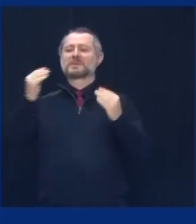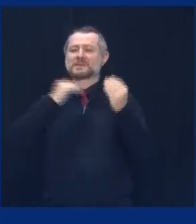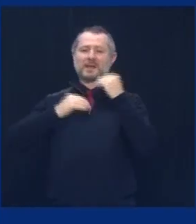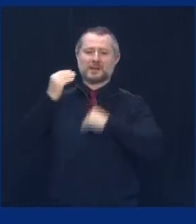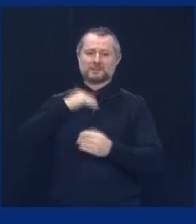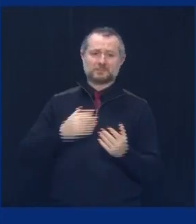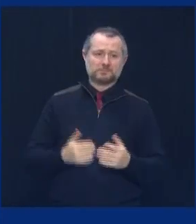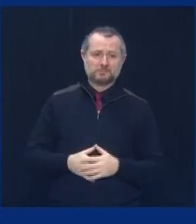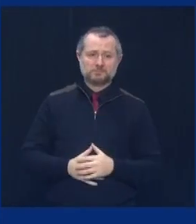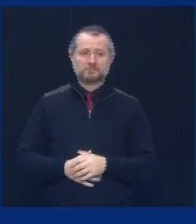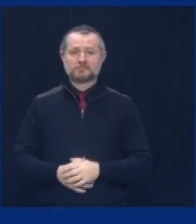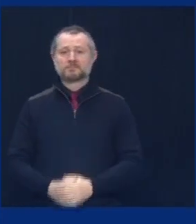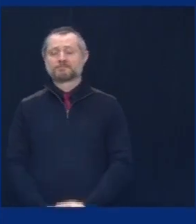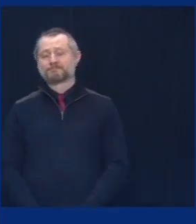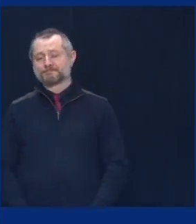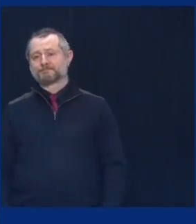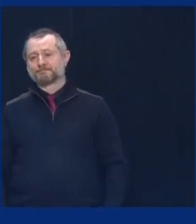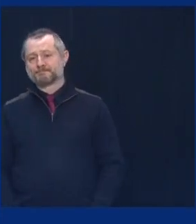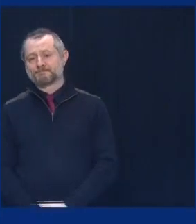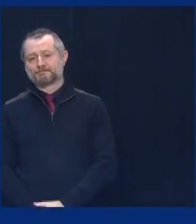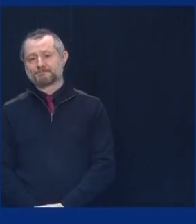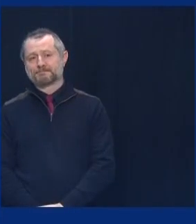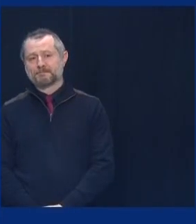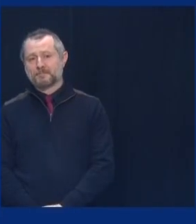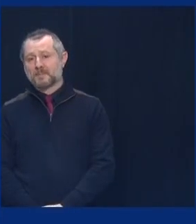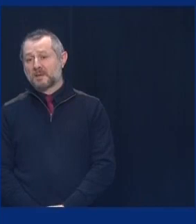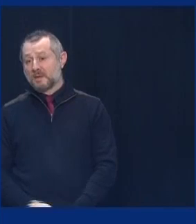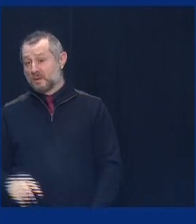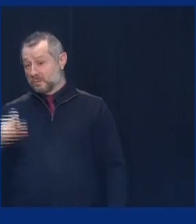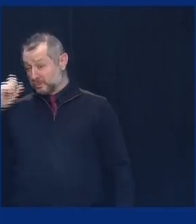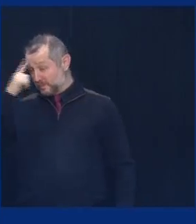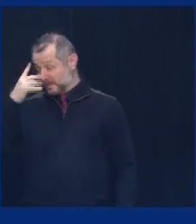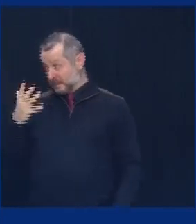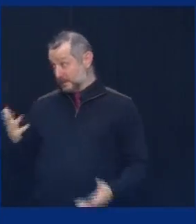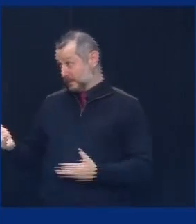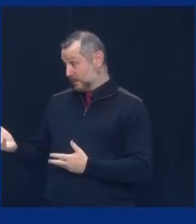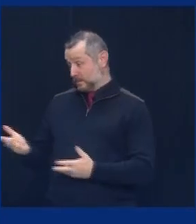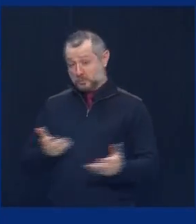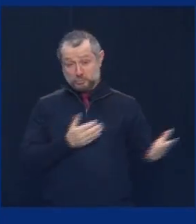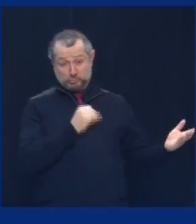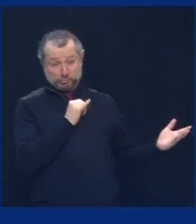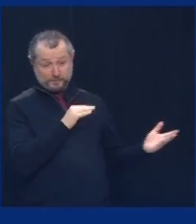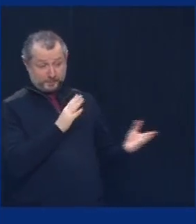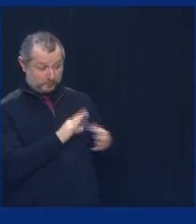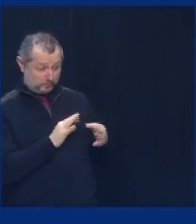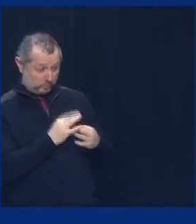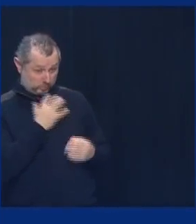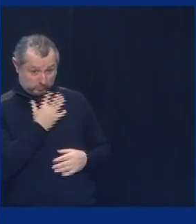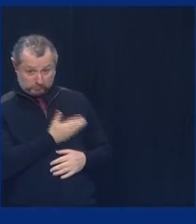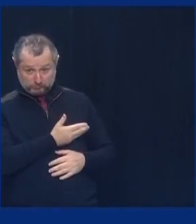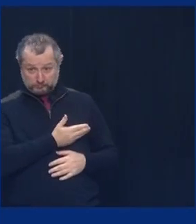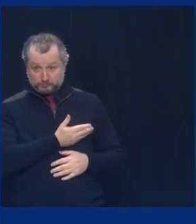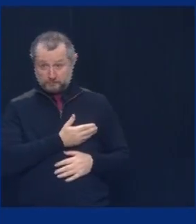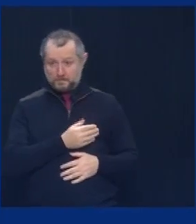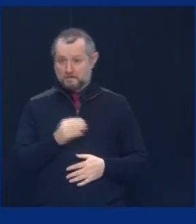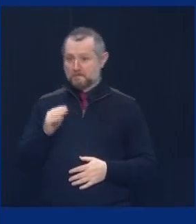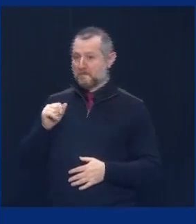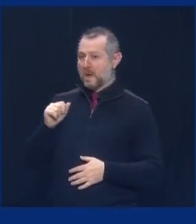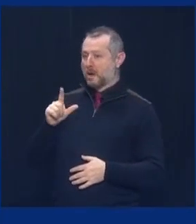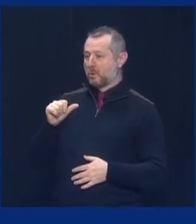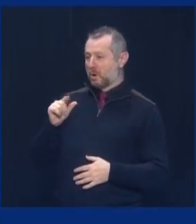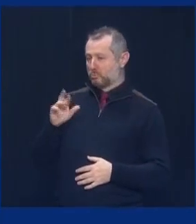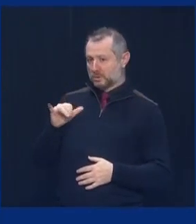We have, Jim, do you remember the We're going to be looking at cases